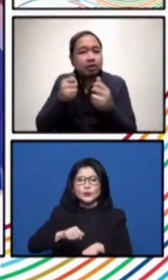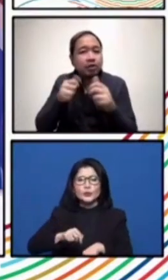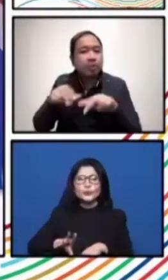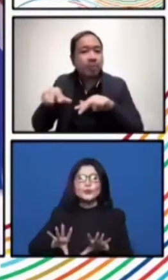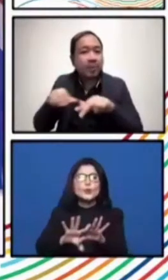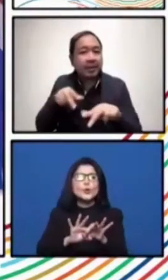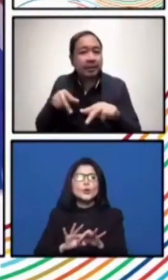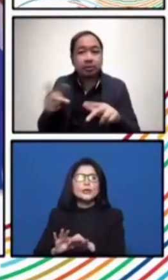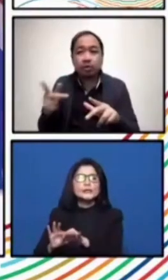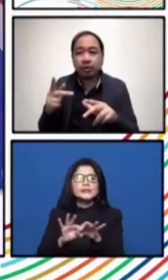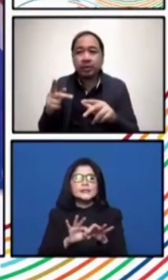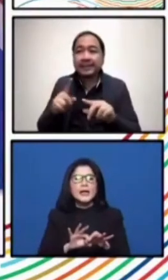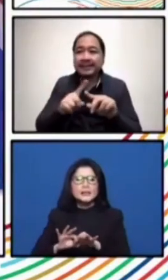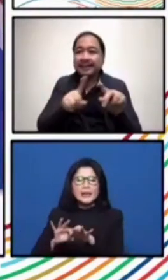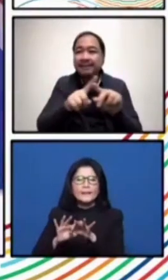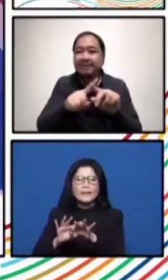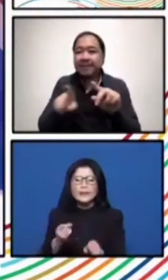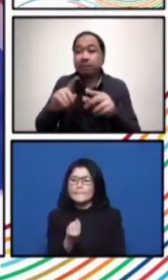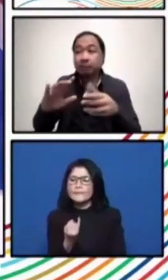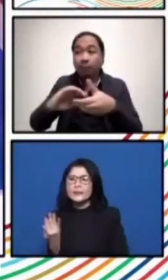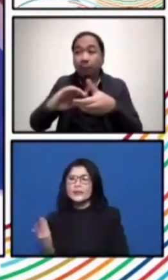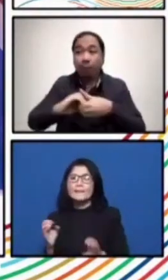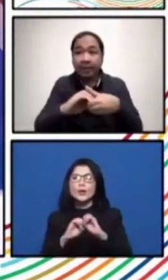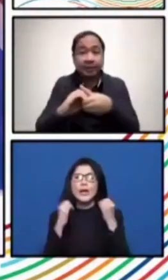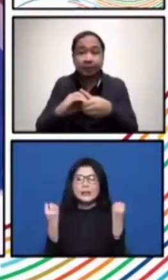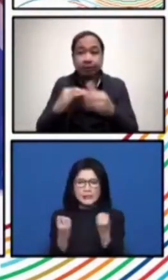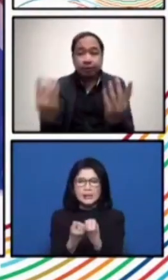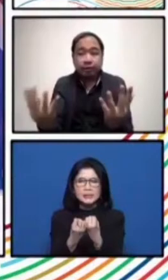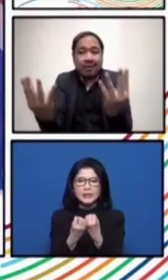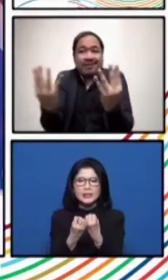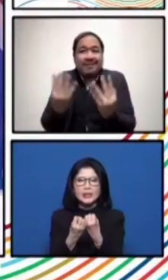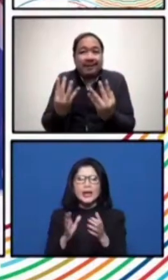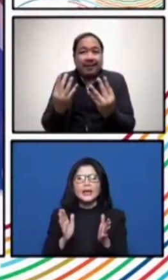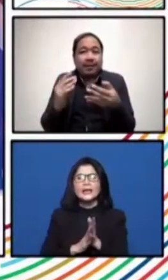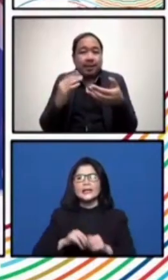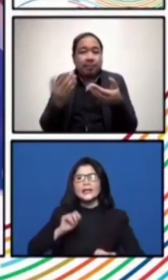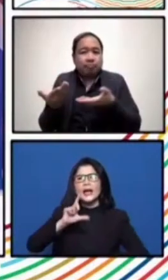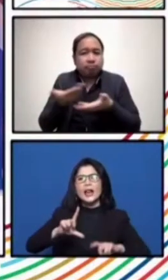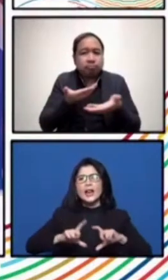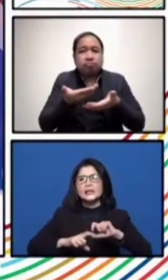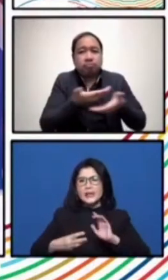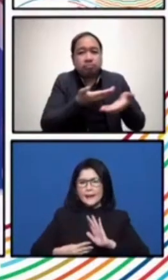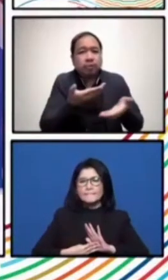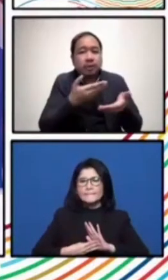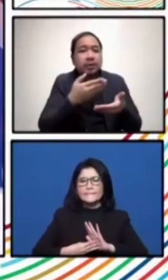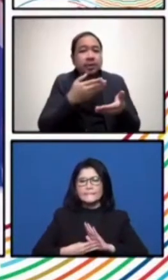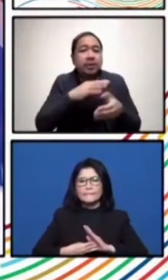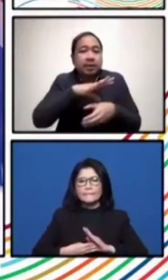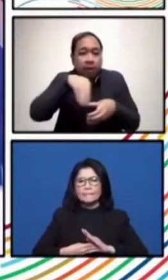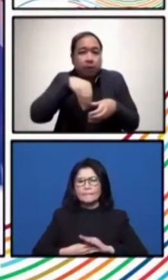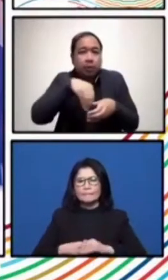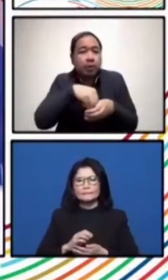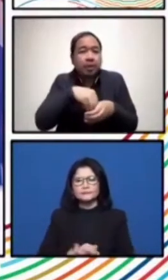representative organs organizations and ngos including Maldives red crescent